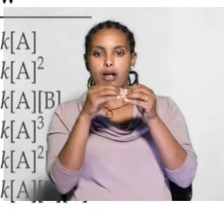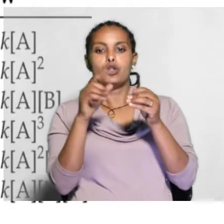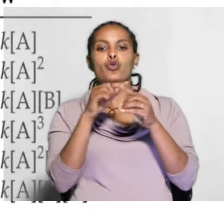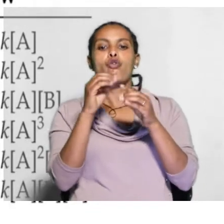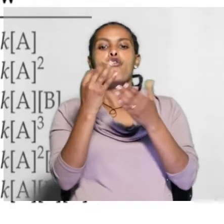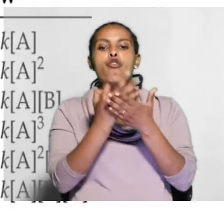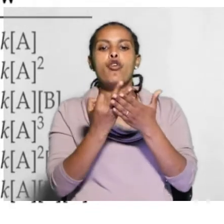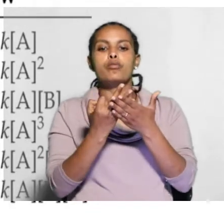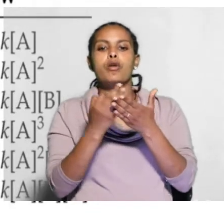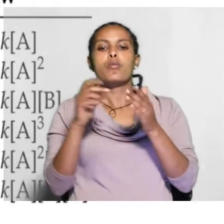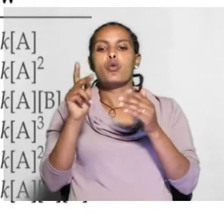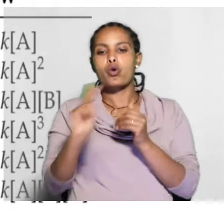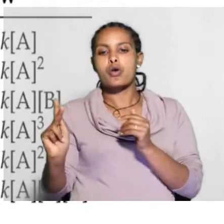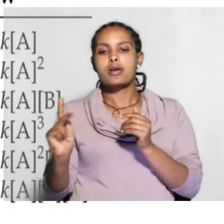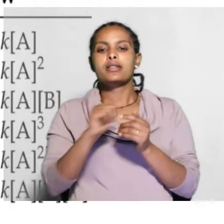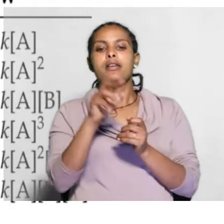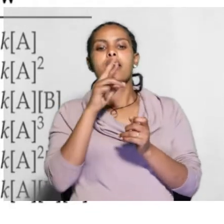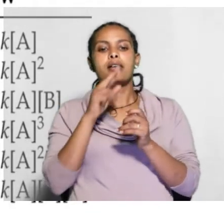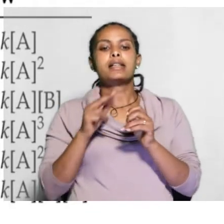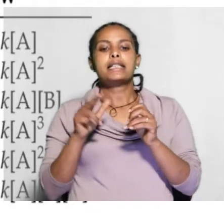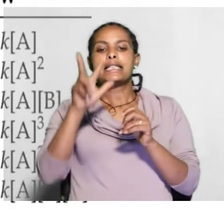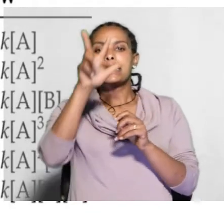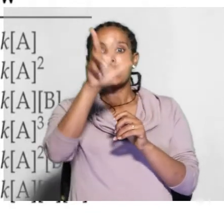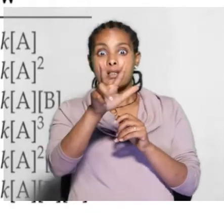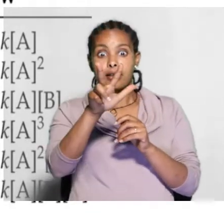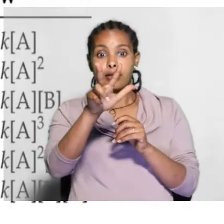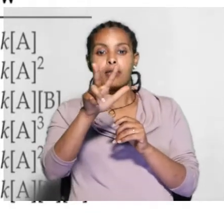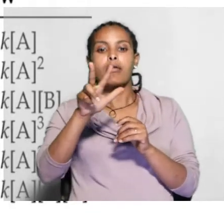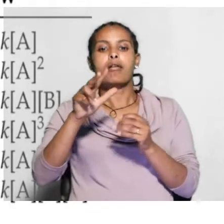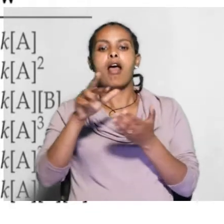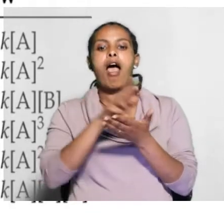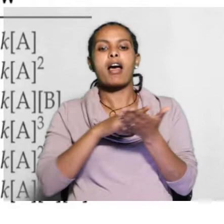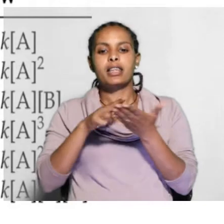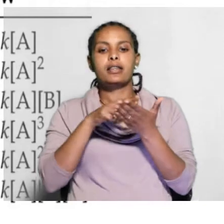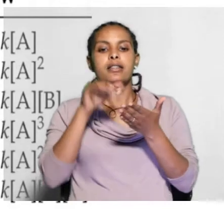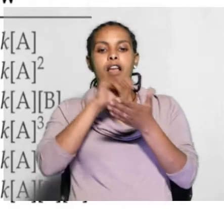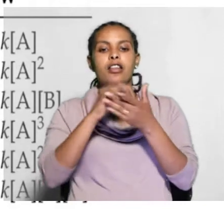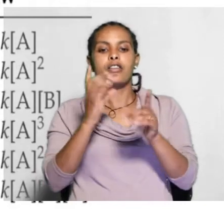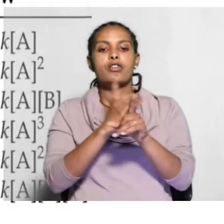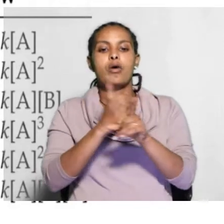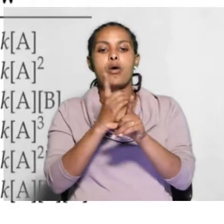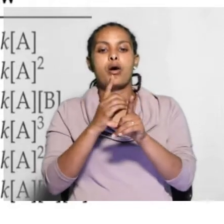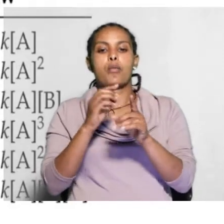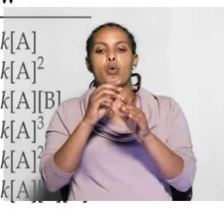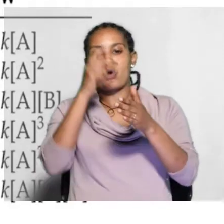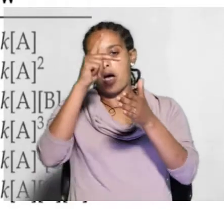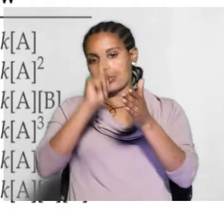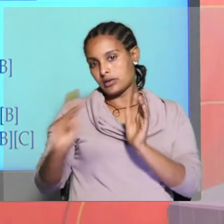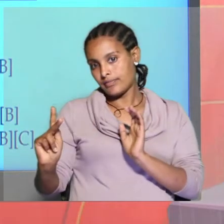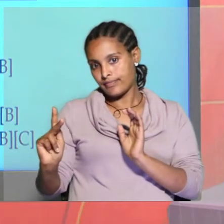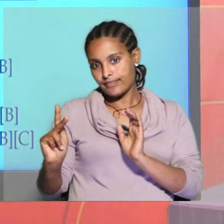form product. There are three reacting species that form a product.